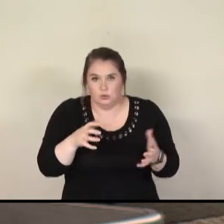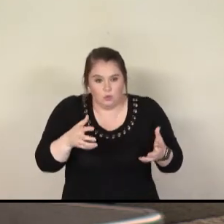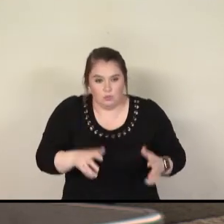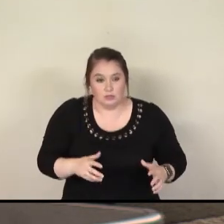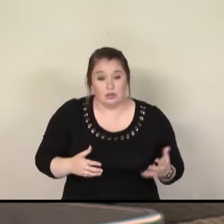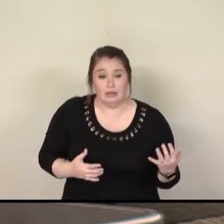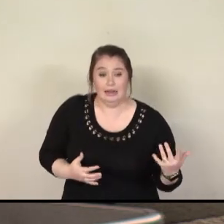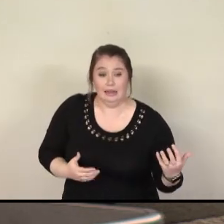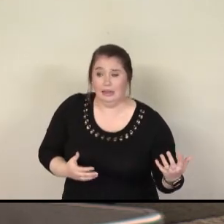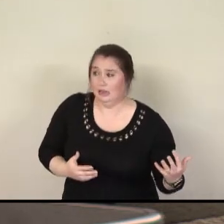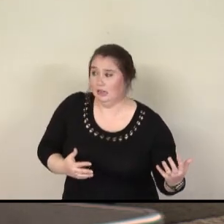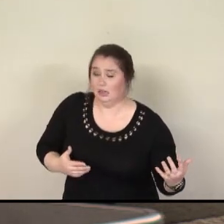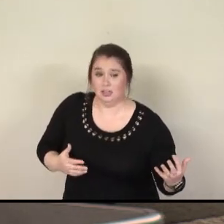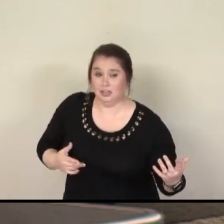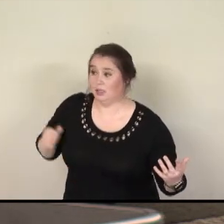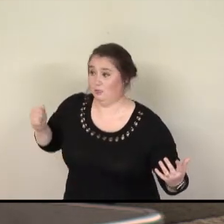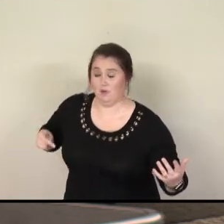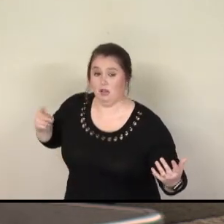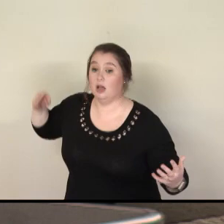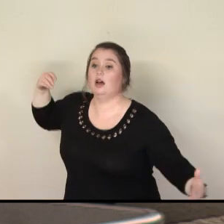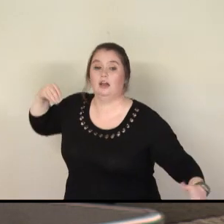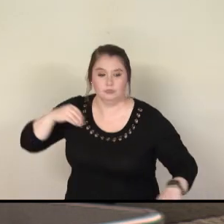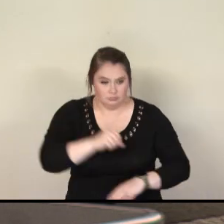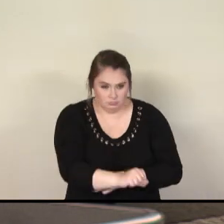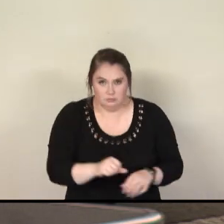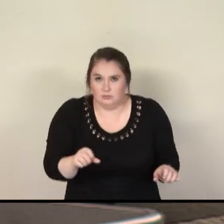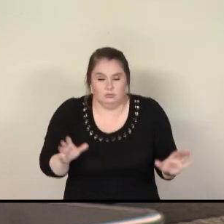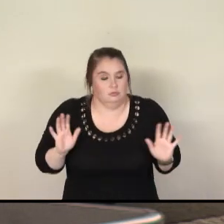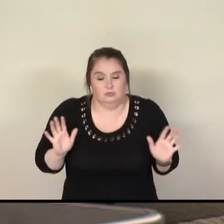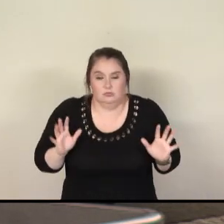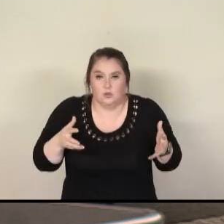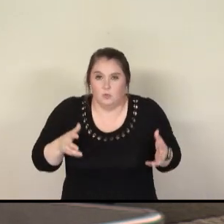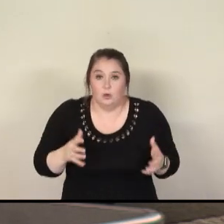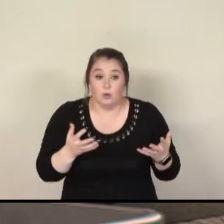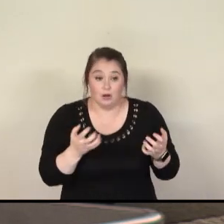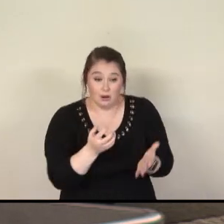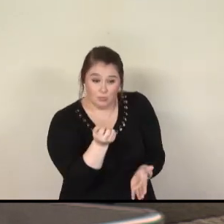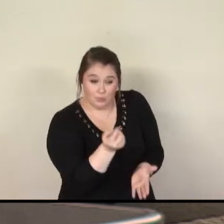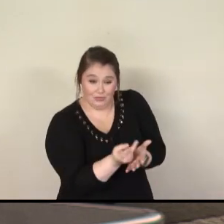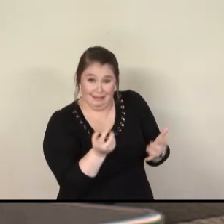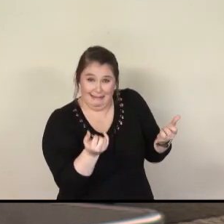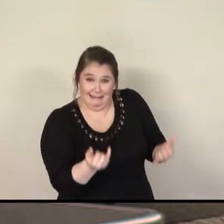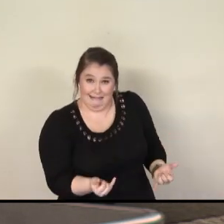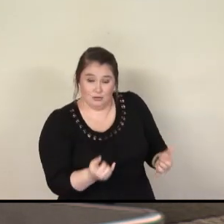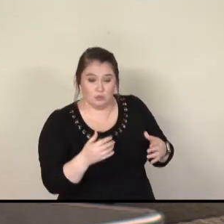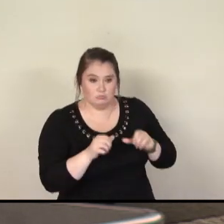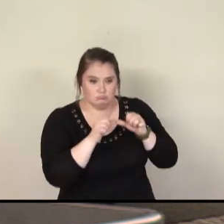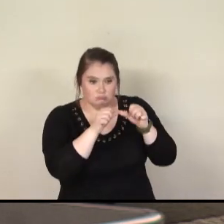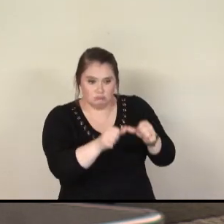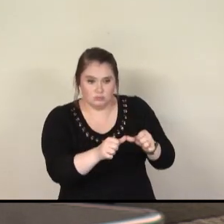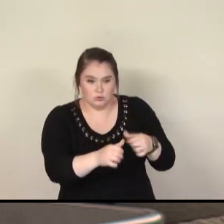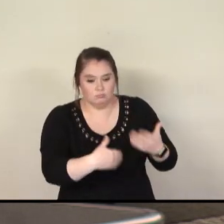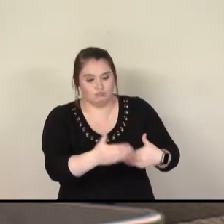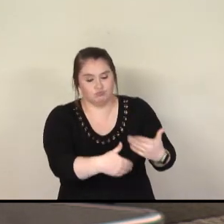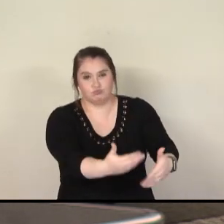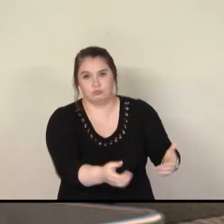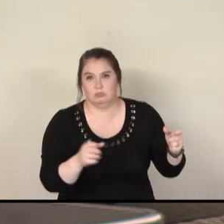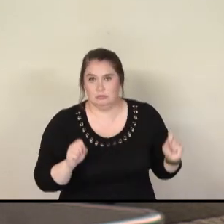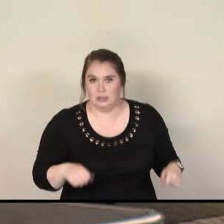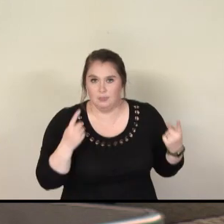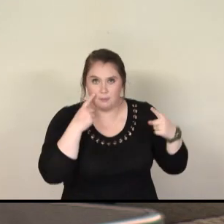we have to take something to get approval on it. So we wanted to ask for this approval so that we can continue to make good progress.